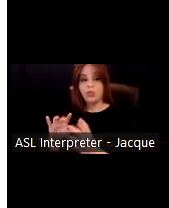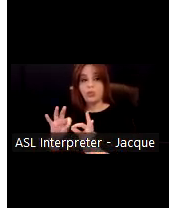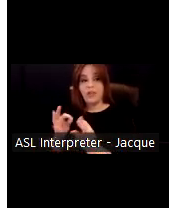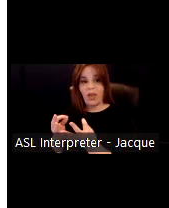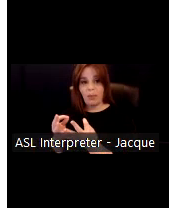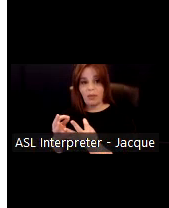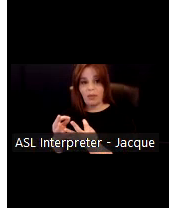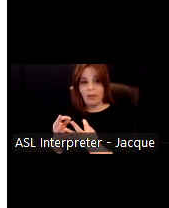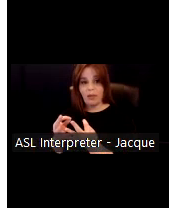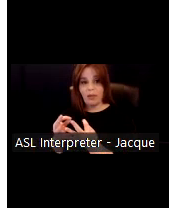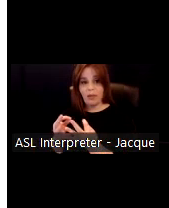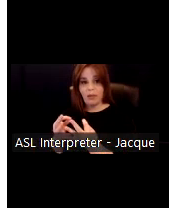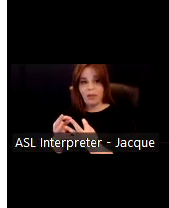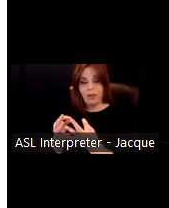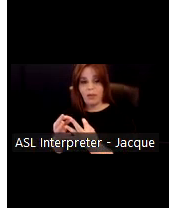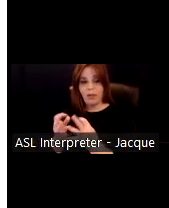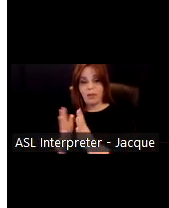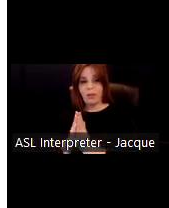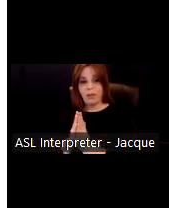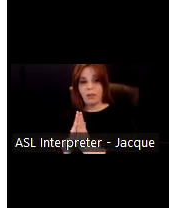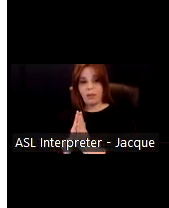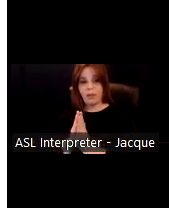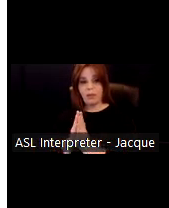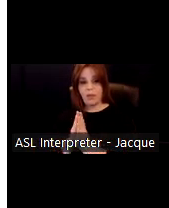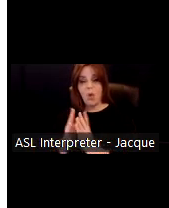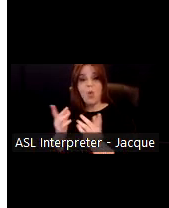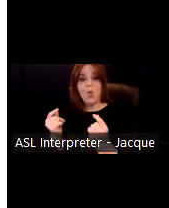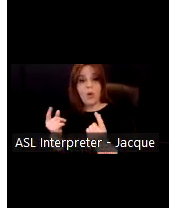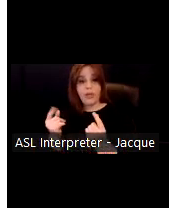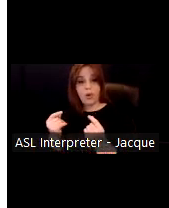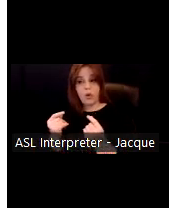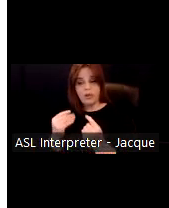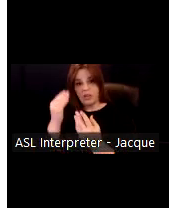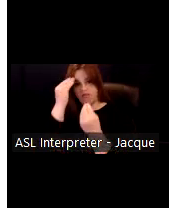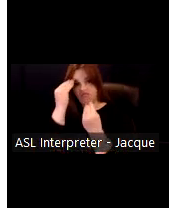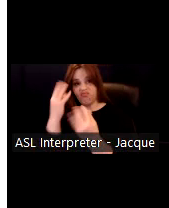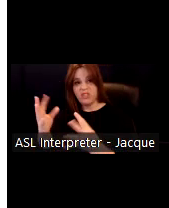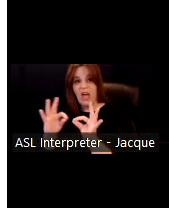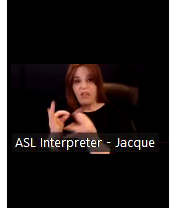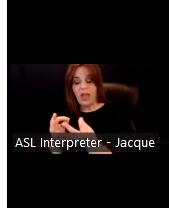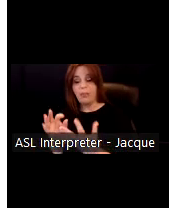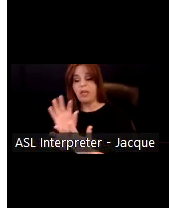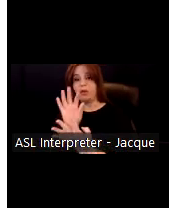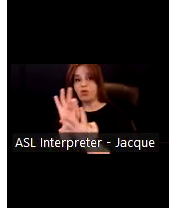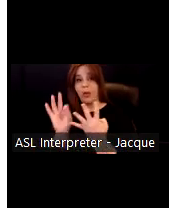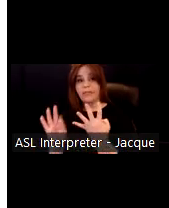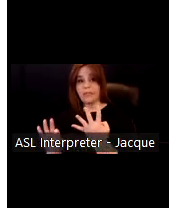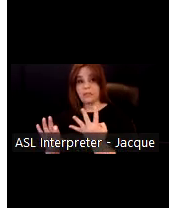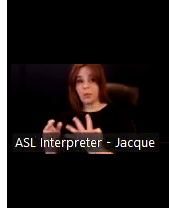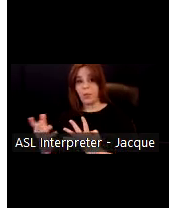they get back to them and let them know the choices. And if the family